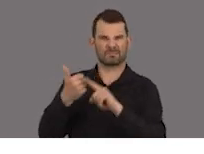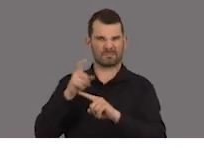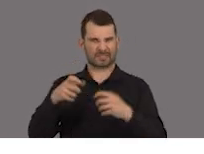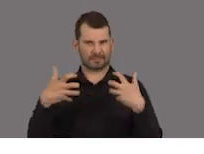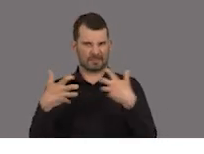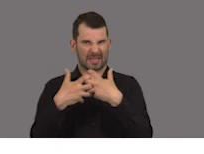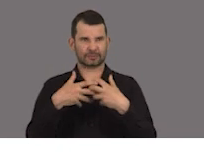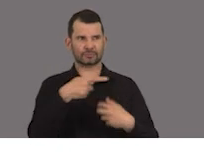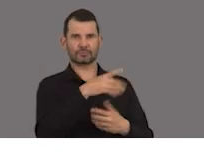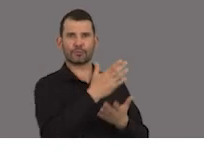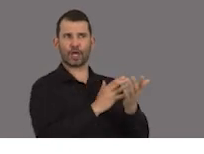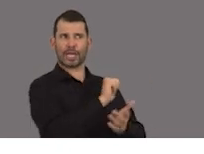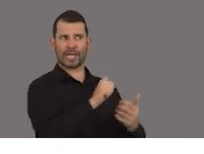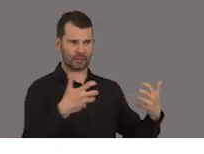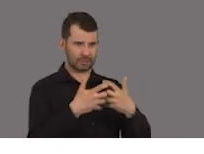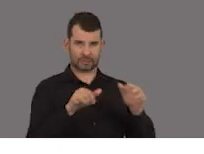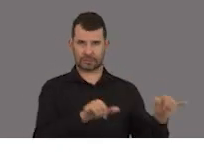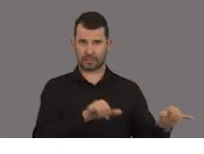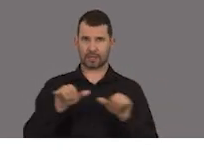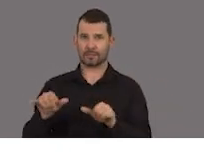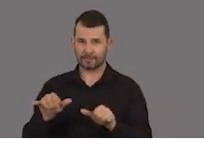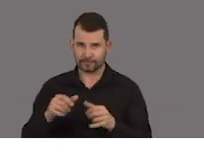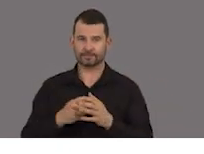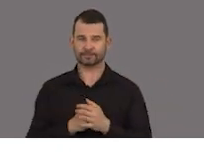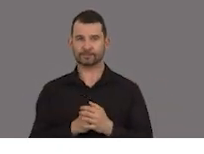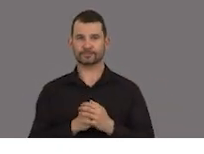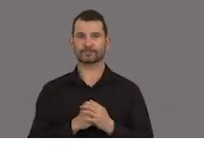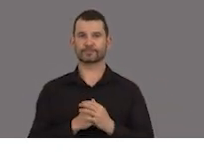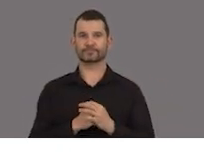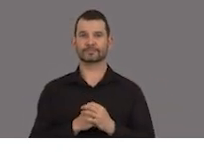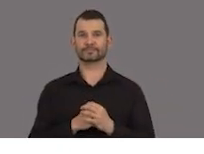birth must match what was provided in Part A.